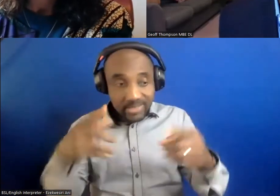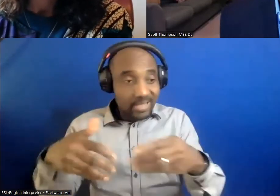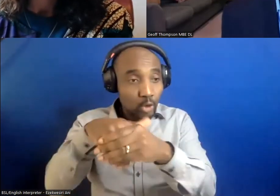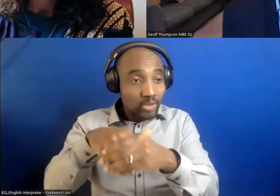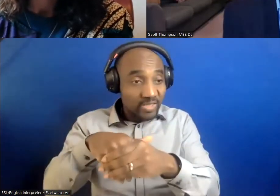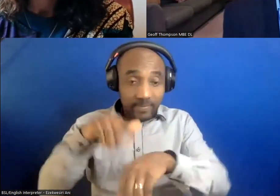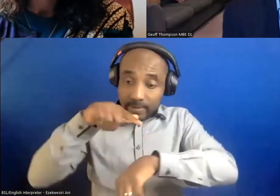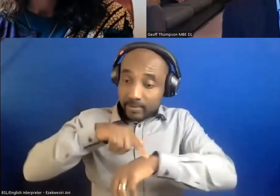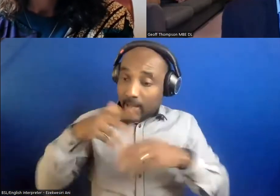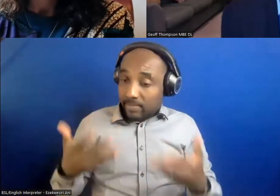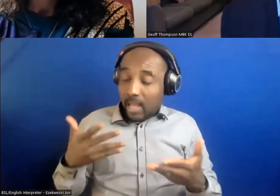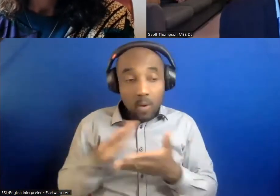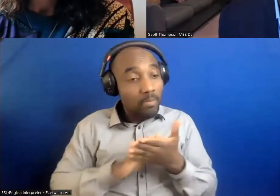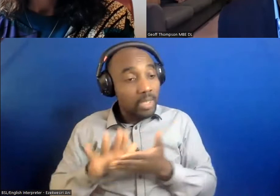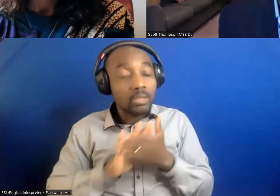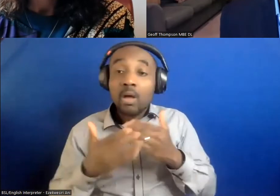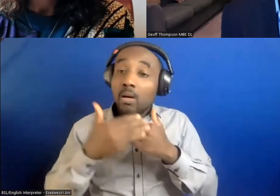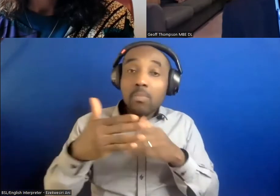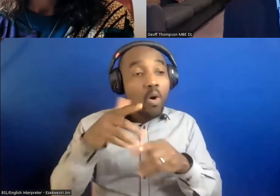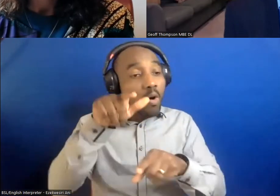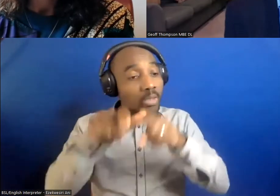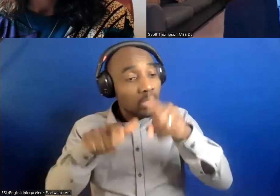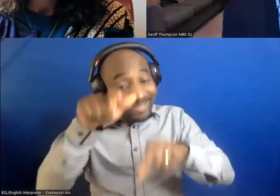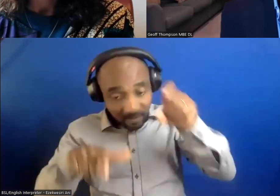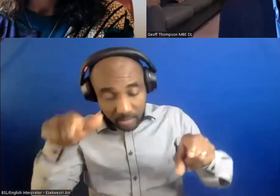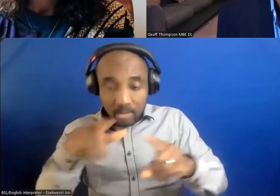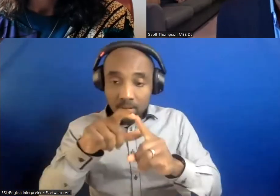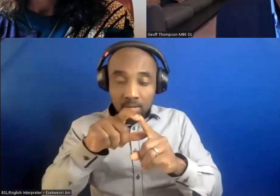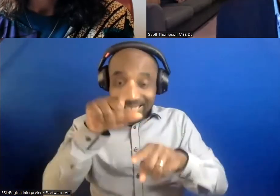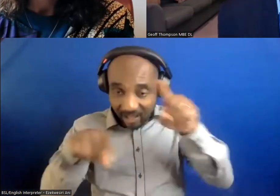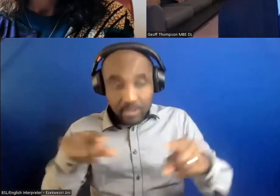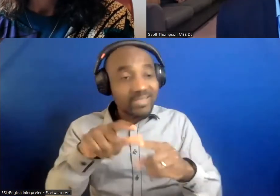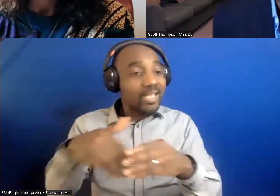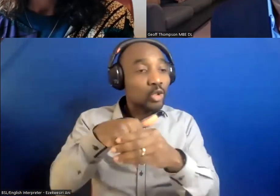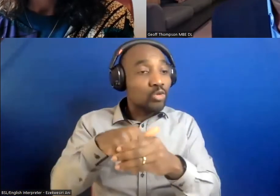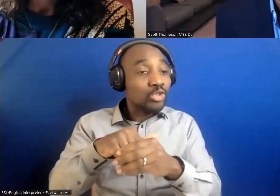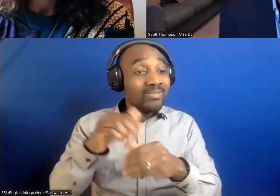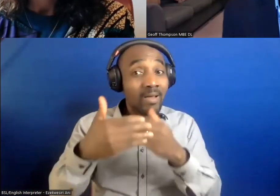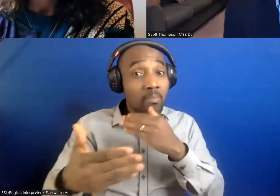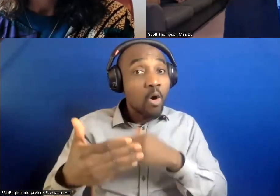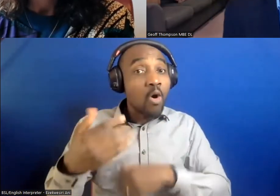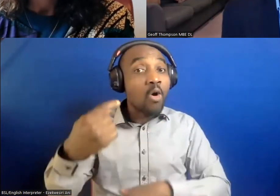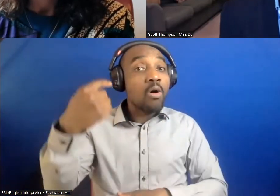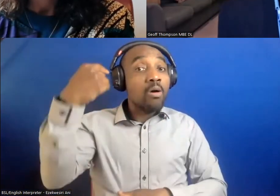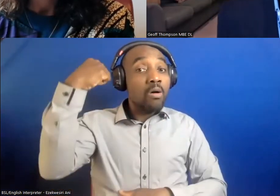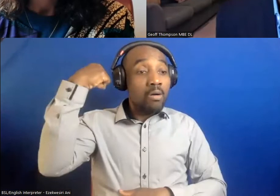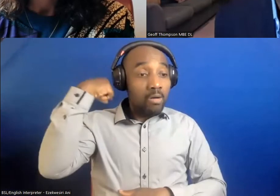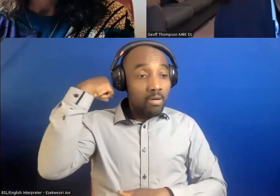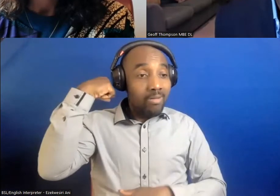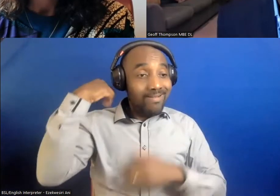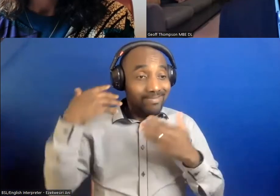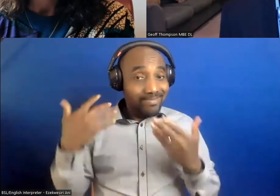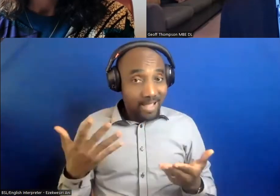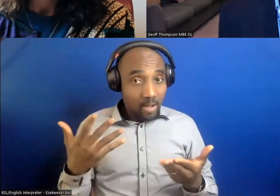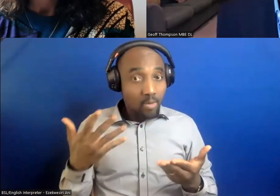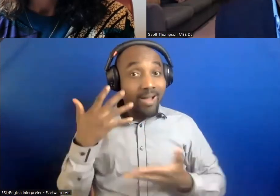very much saw more diversity and inclusion then than there is now. And I say that to you because with all of the